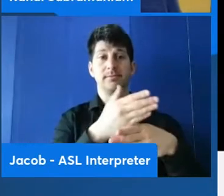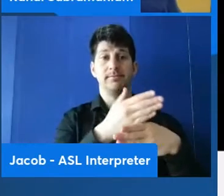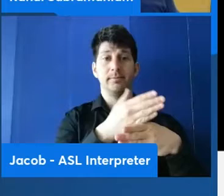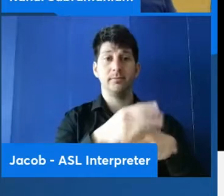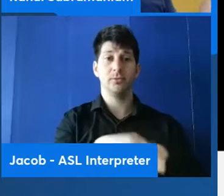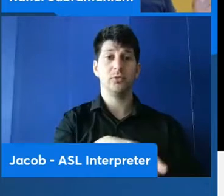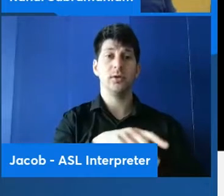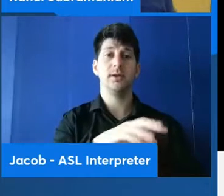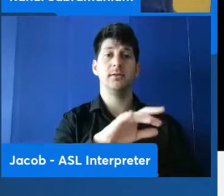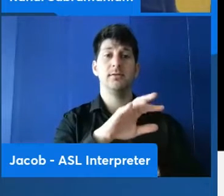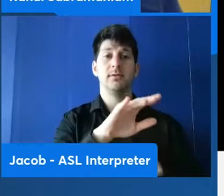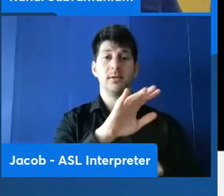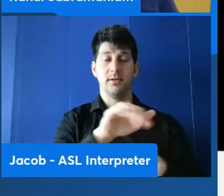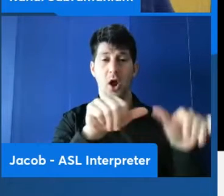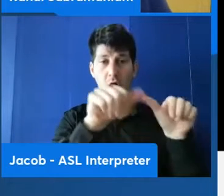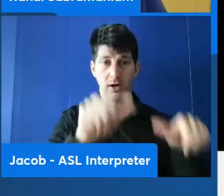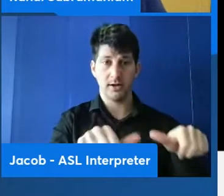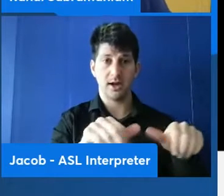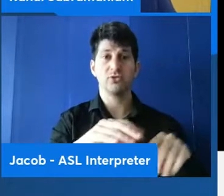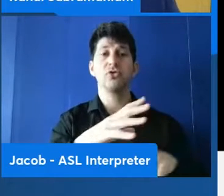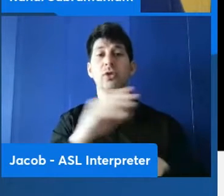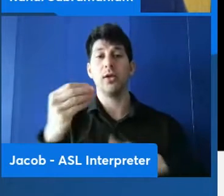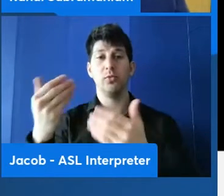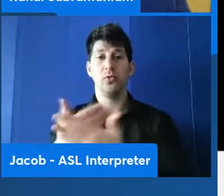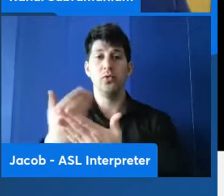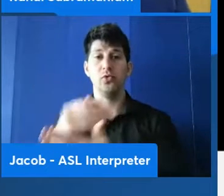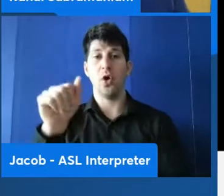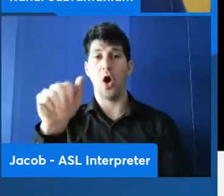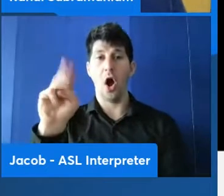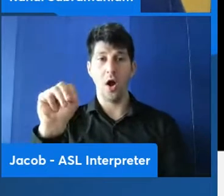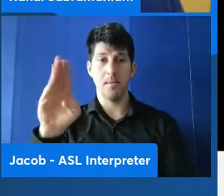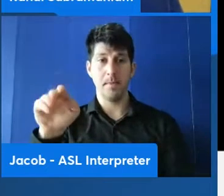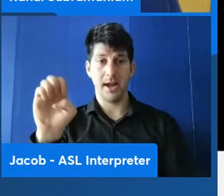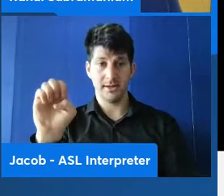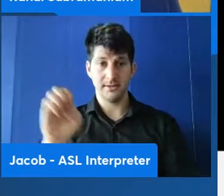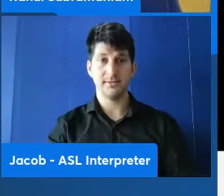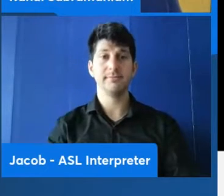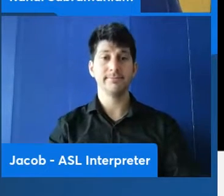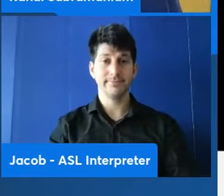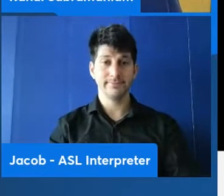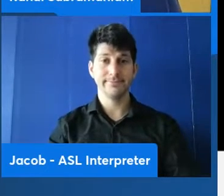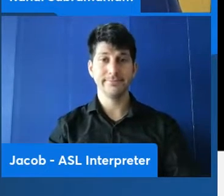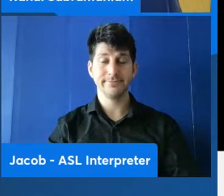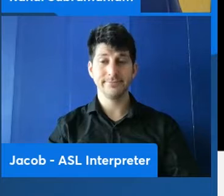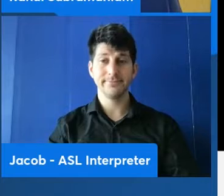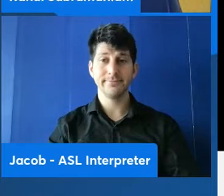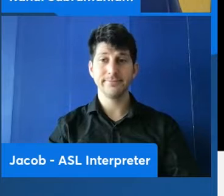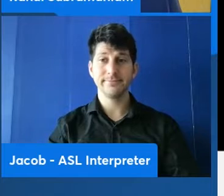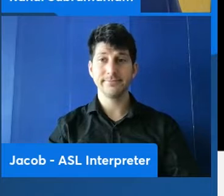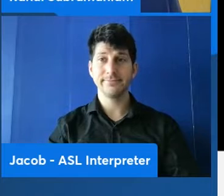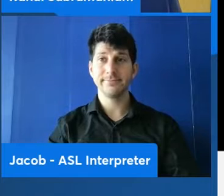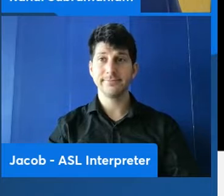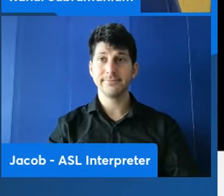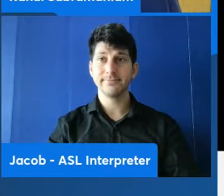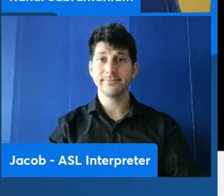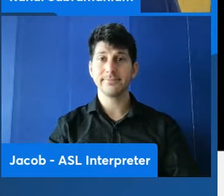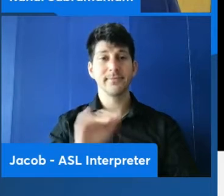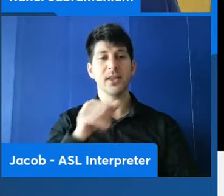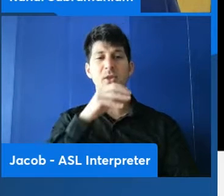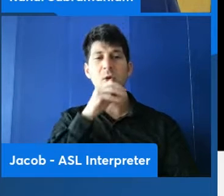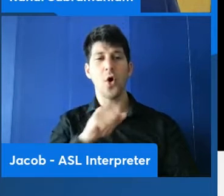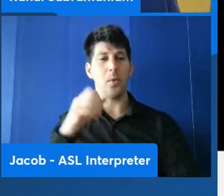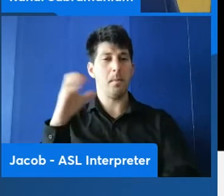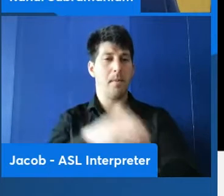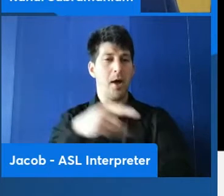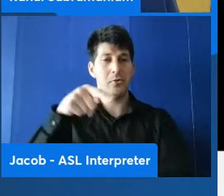x86 architecture and the new ARM-based ones that these guys are building. Oh, I do. This was the old PowerPC